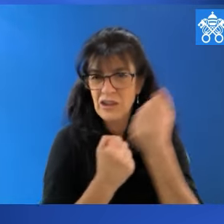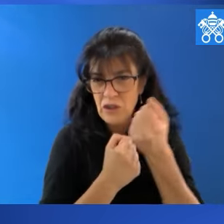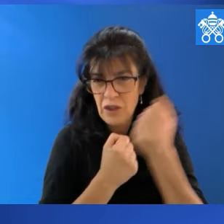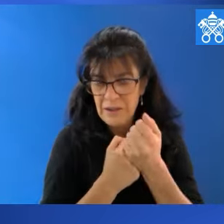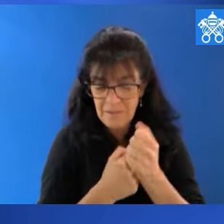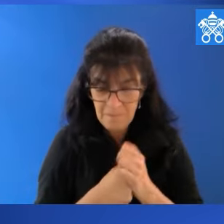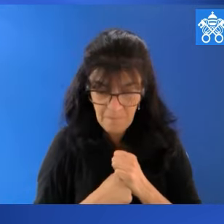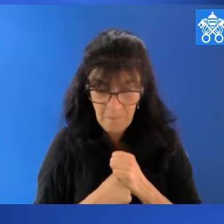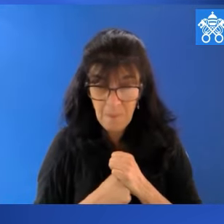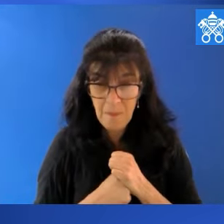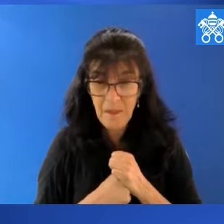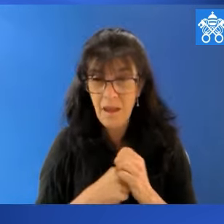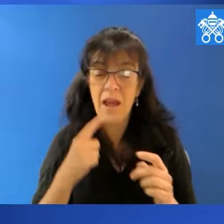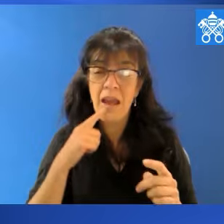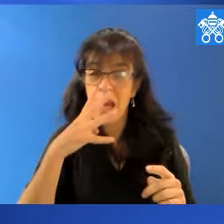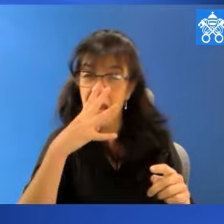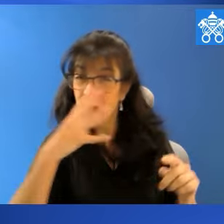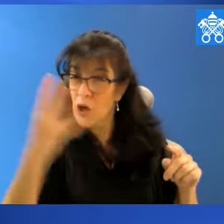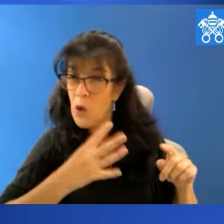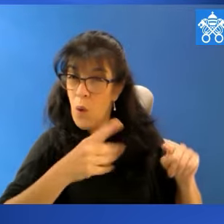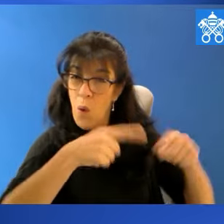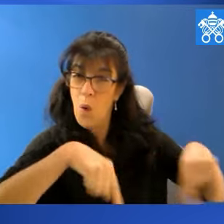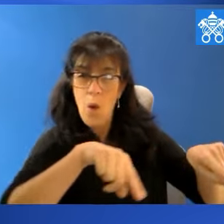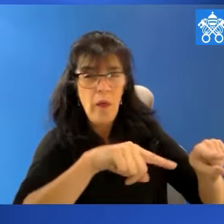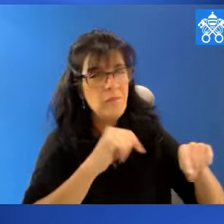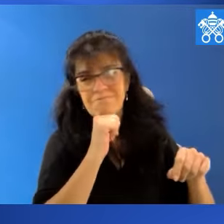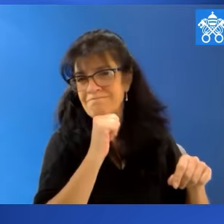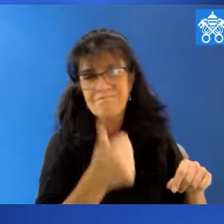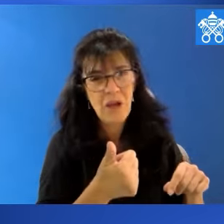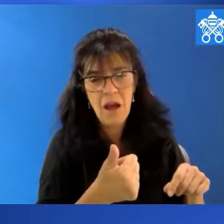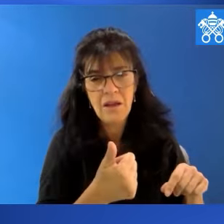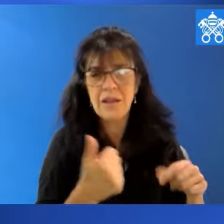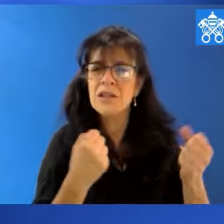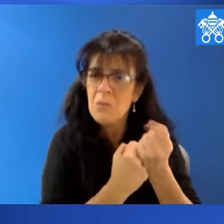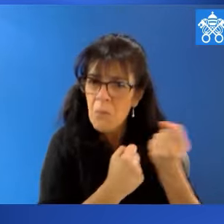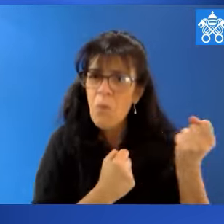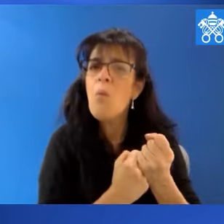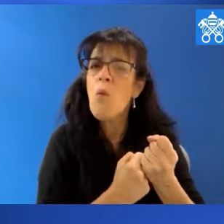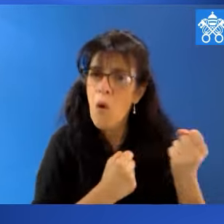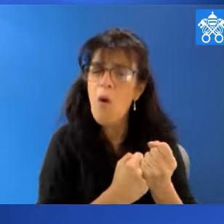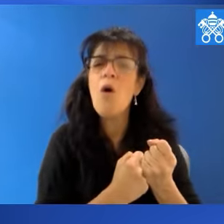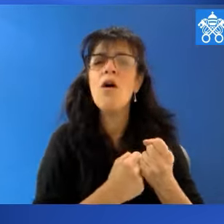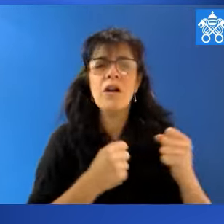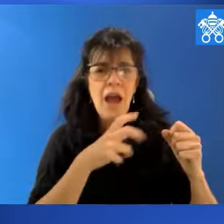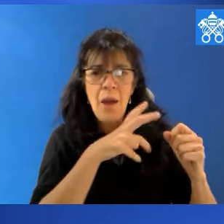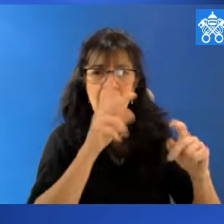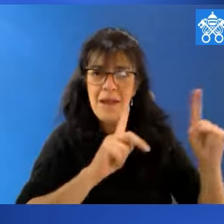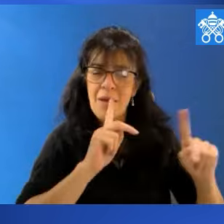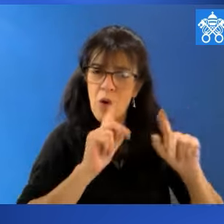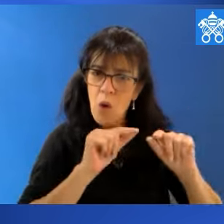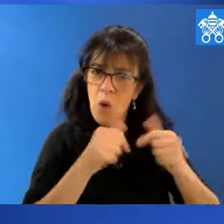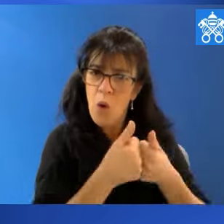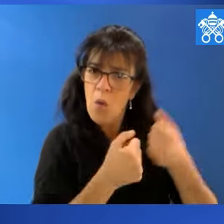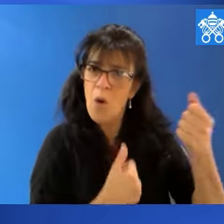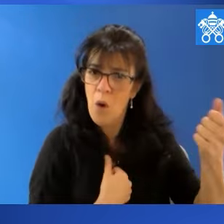May we not turn a blind eye to these brothers and sisters. May we support those who seek to assist them.